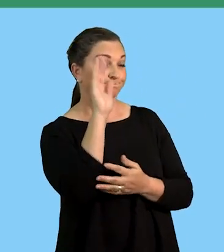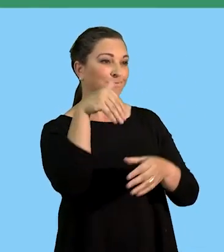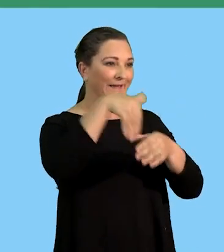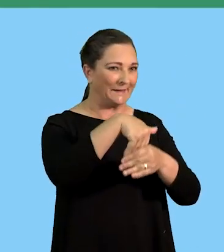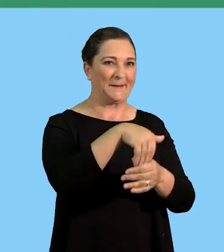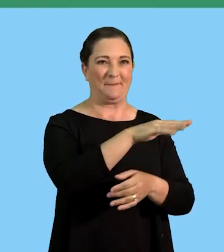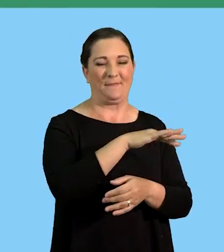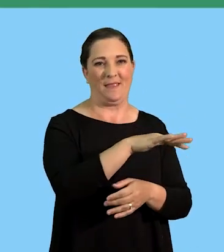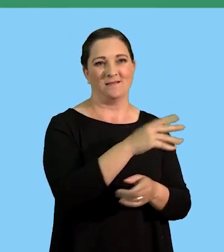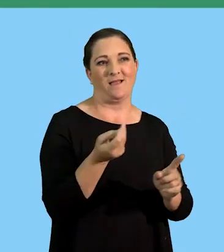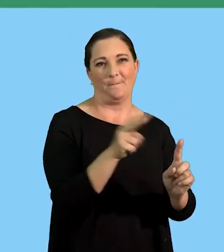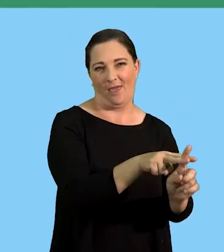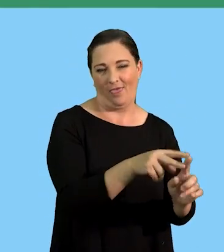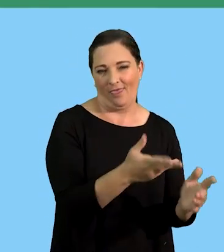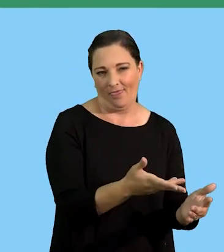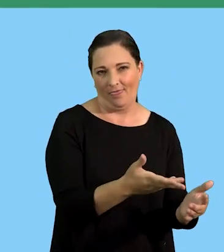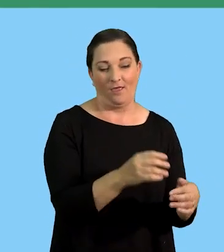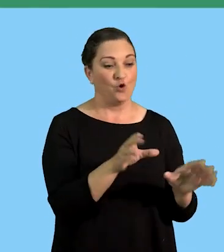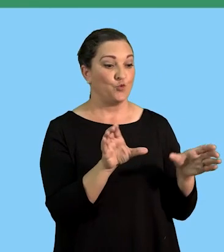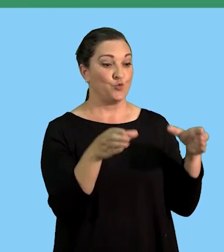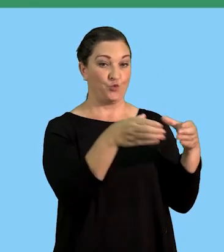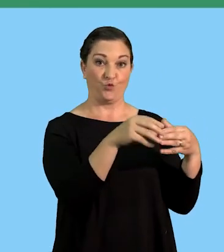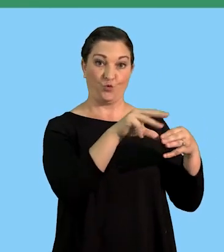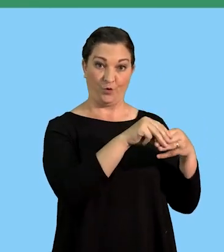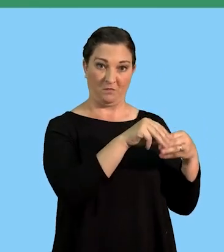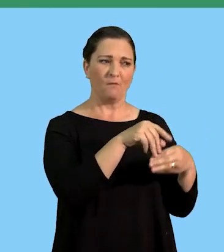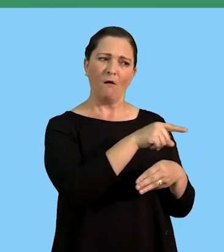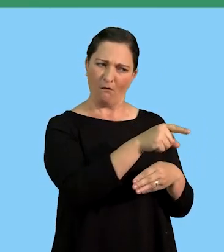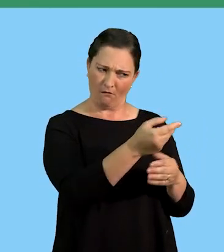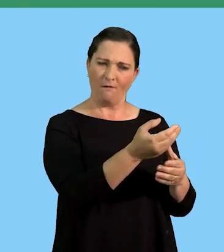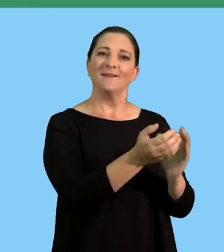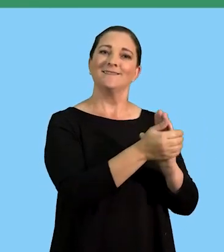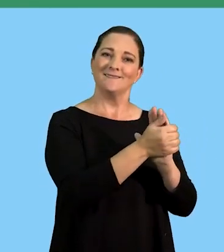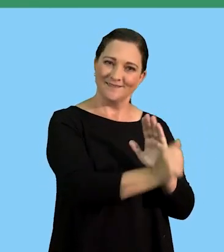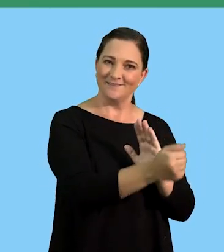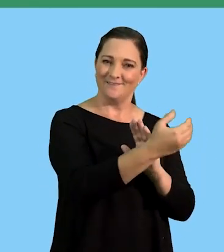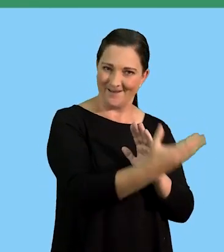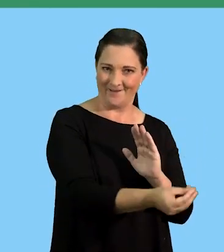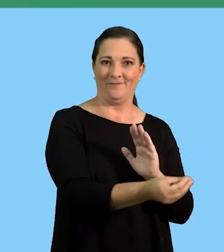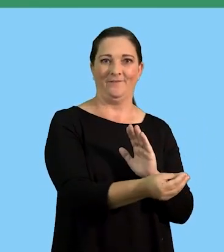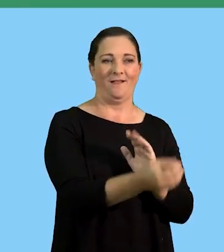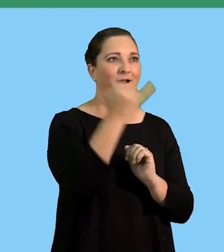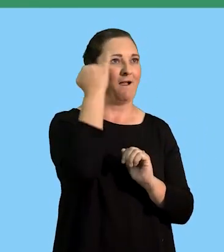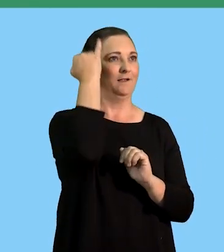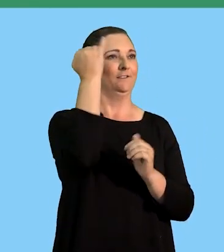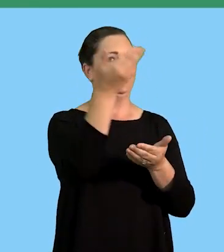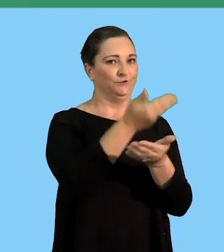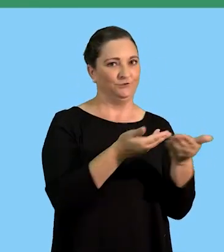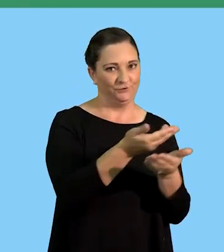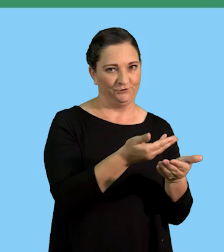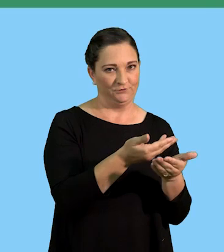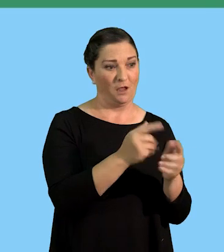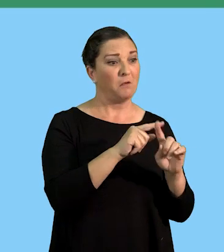applied in the workplace. It can be applied when the group members are skilled and are waiting to share